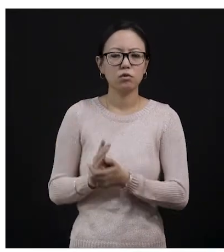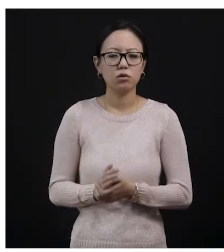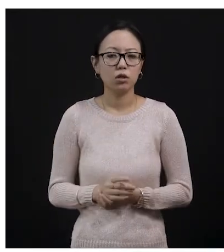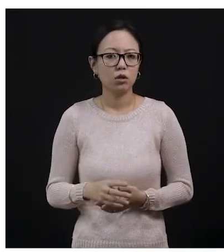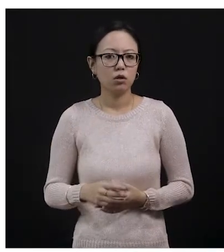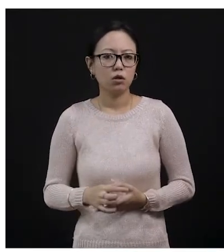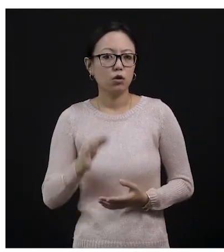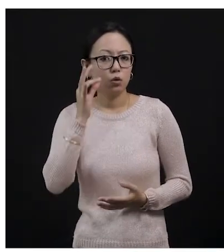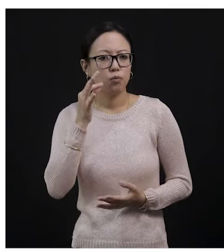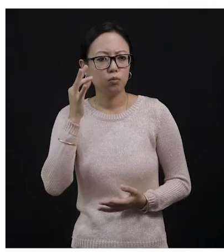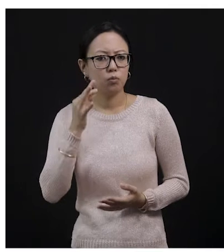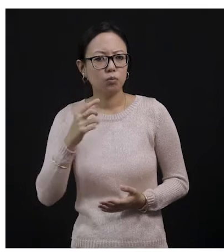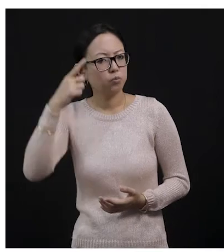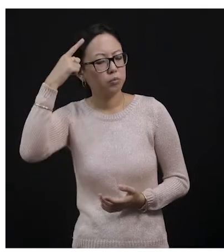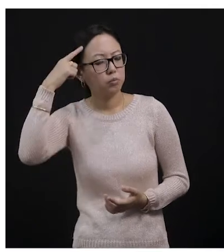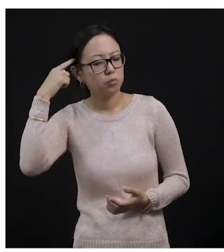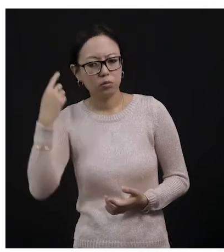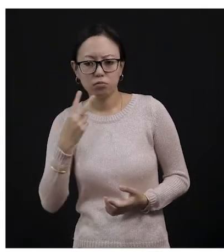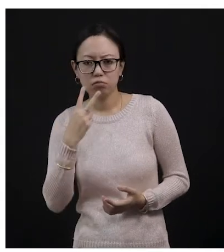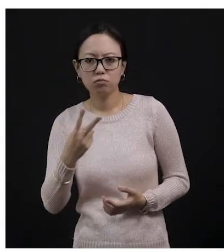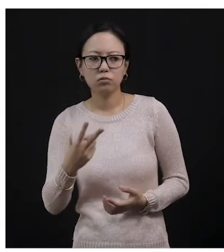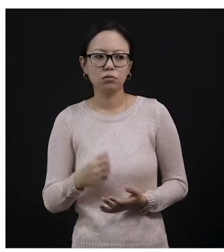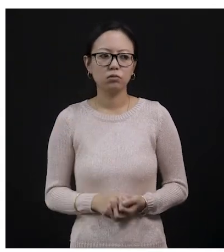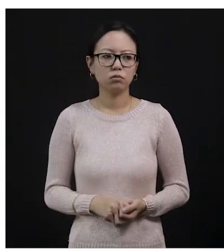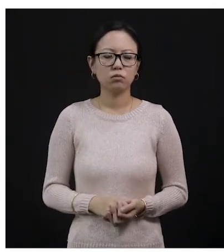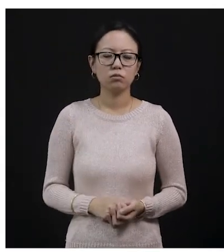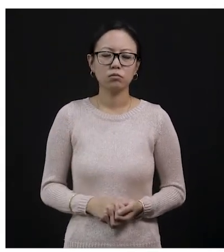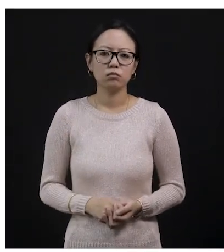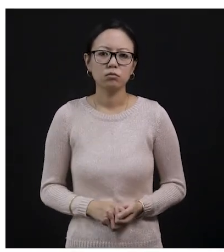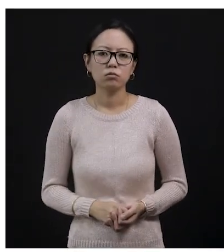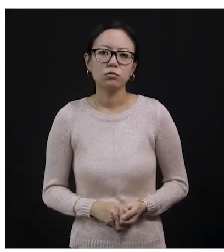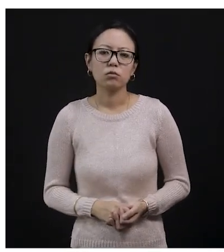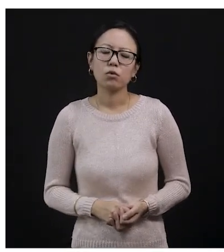this experiment in your other classes, okay? So it means that